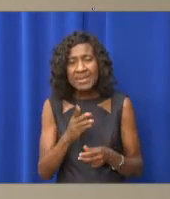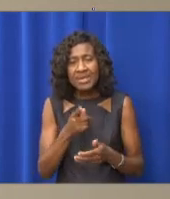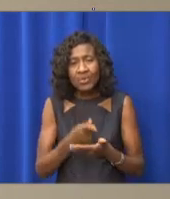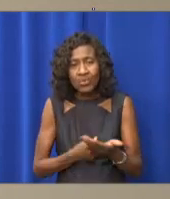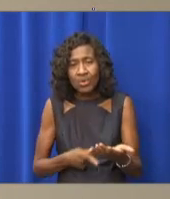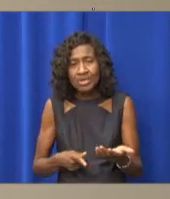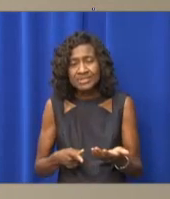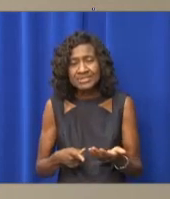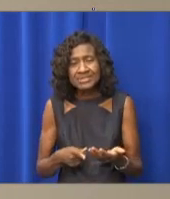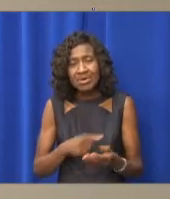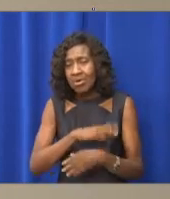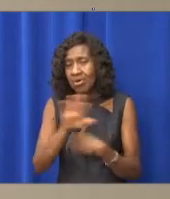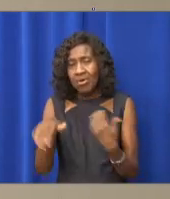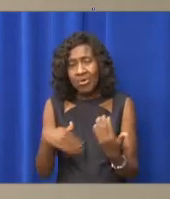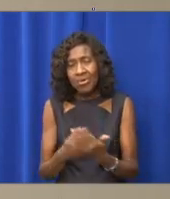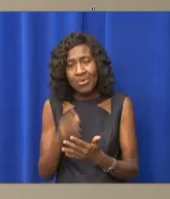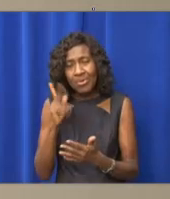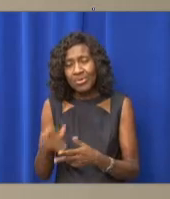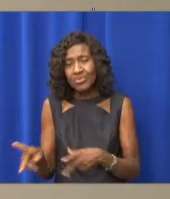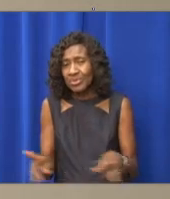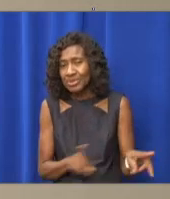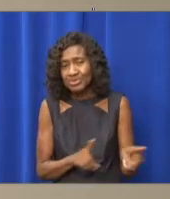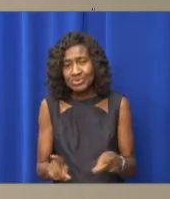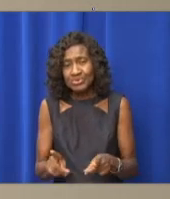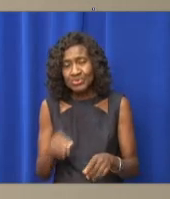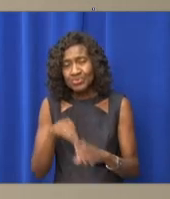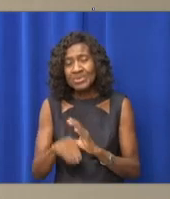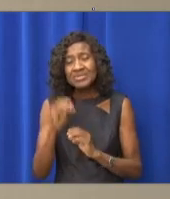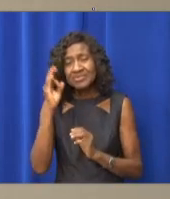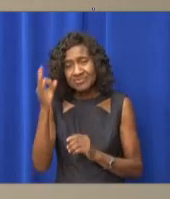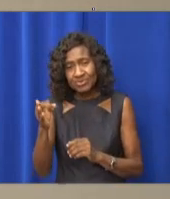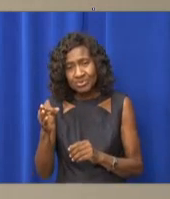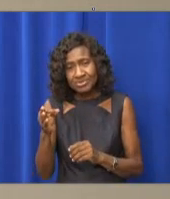phases. Whatever we do, it will include